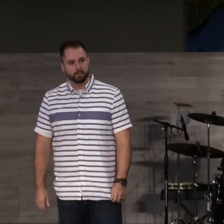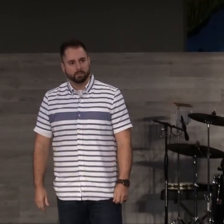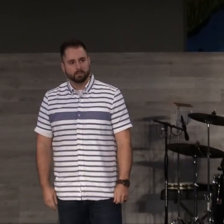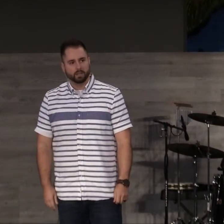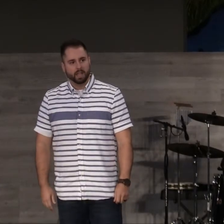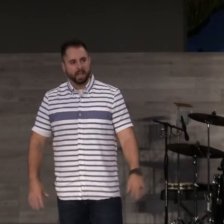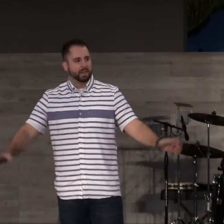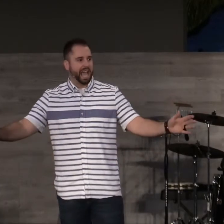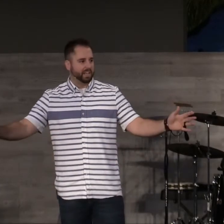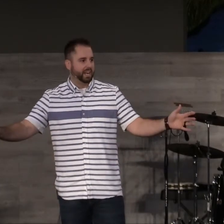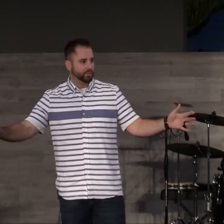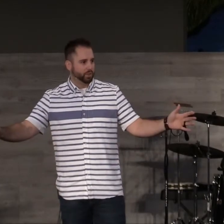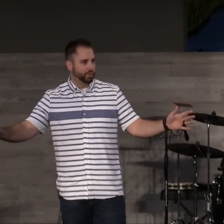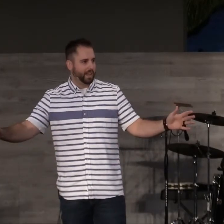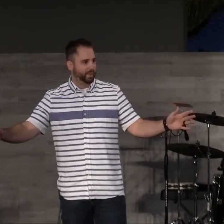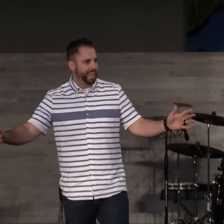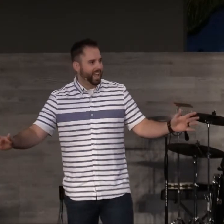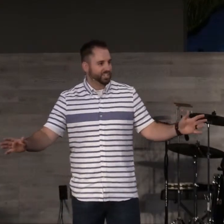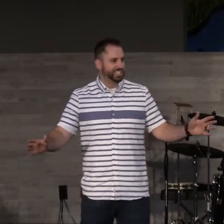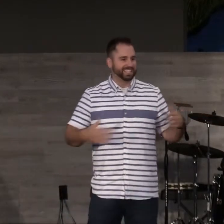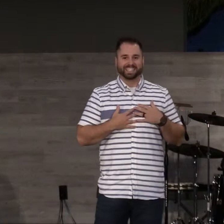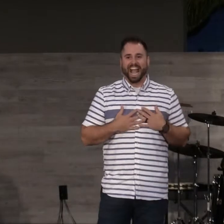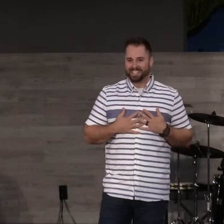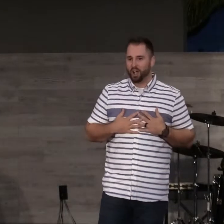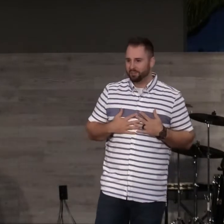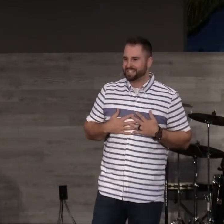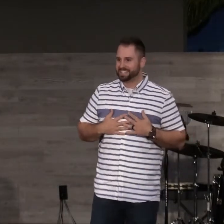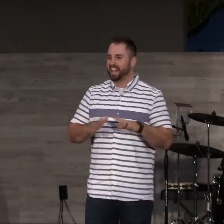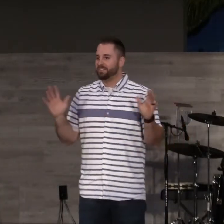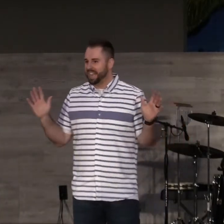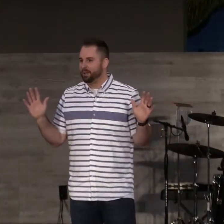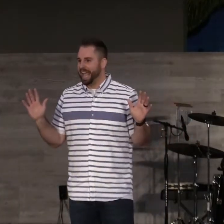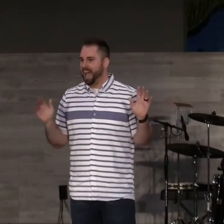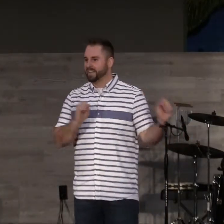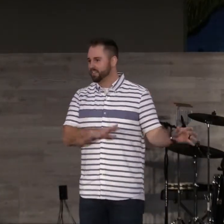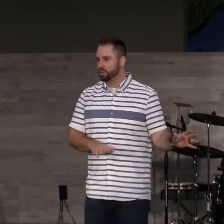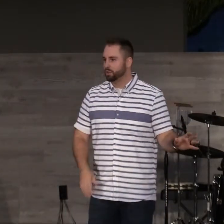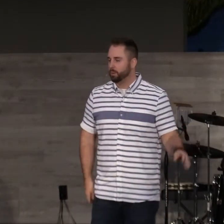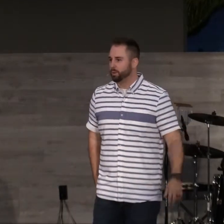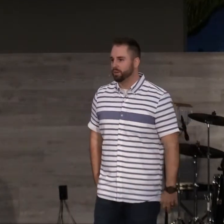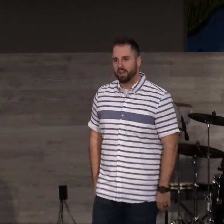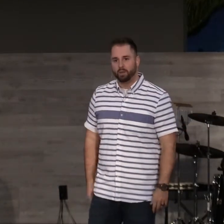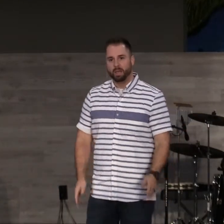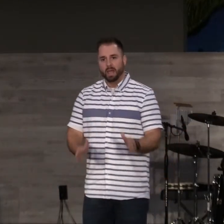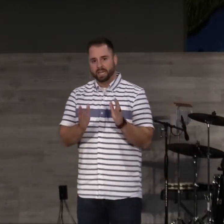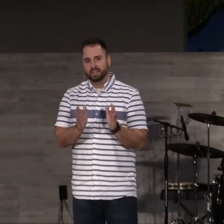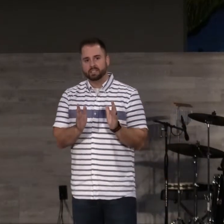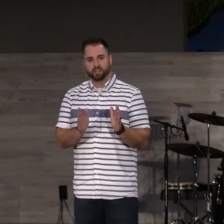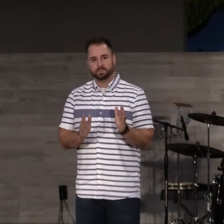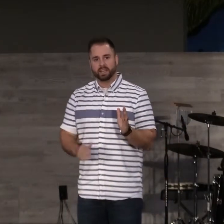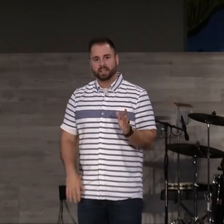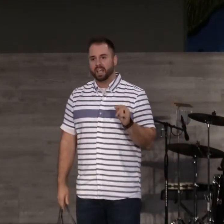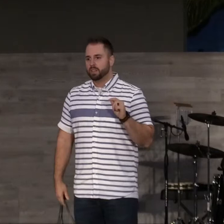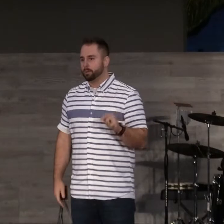poor." Now, I'm not advocating for you to do that, okay? Jesus doesn't ask all of us to sell everything that we have and give it all to the poor in order to follow him. But in